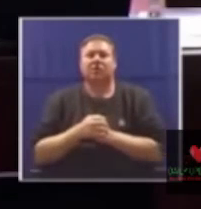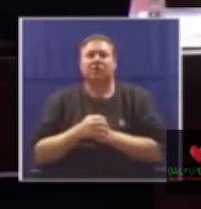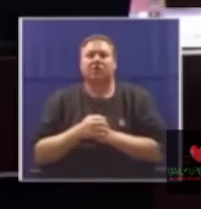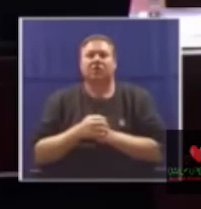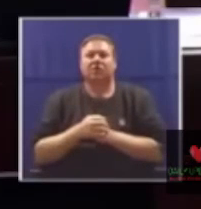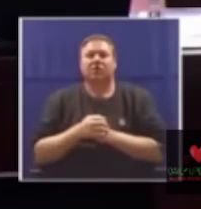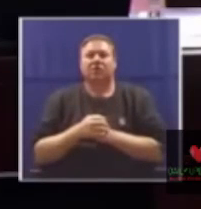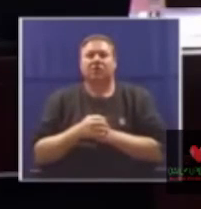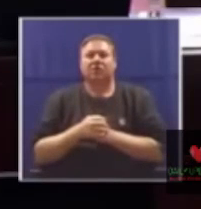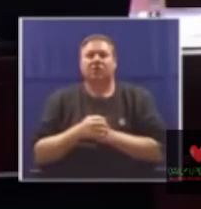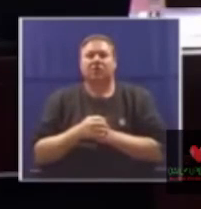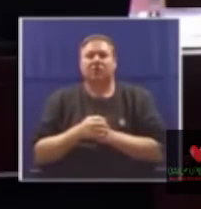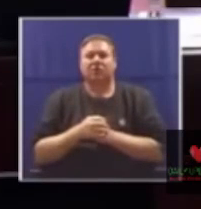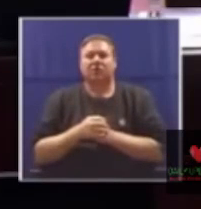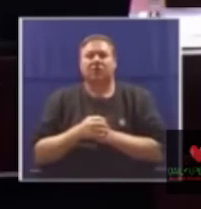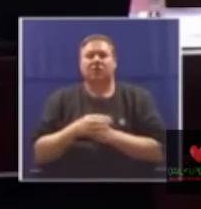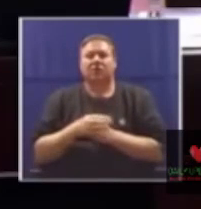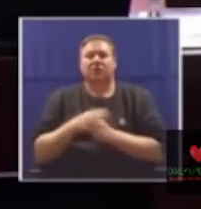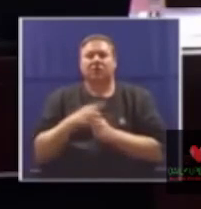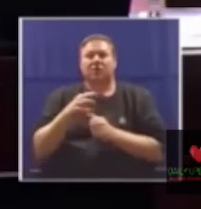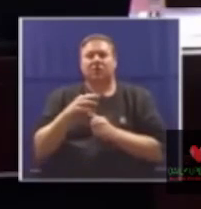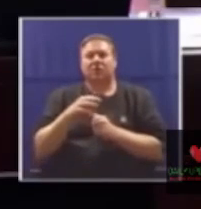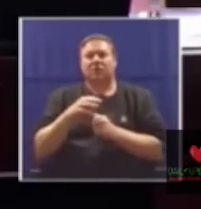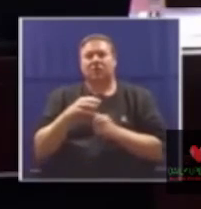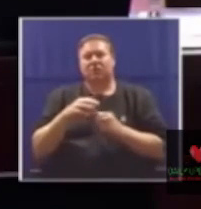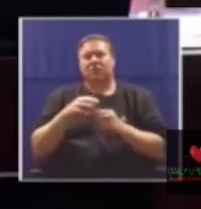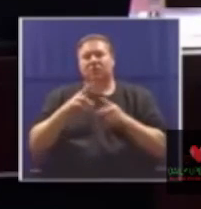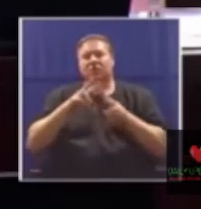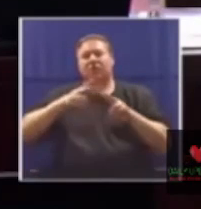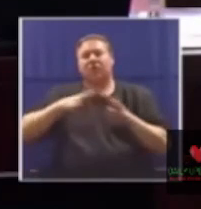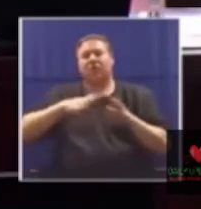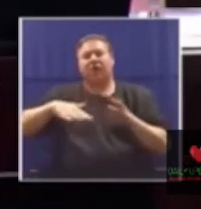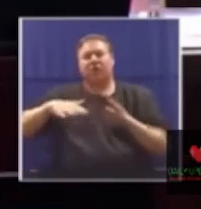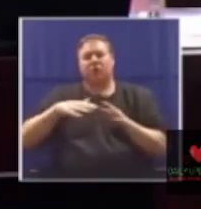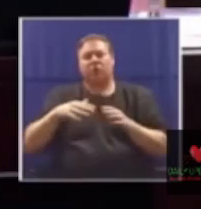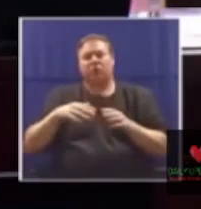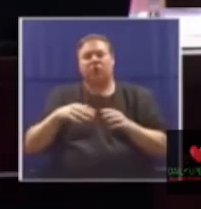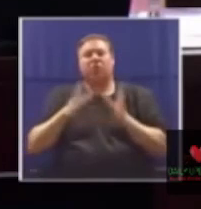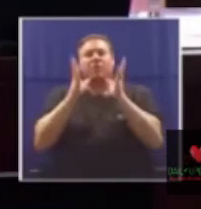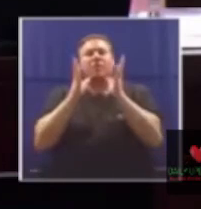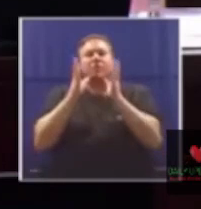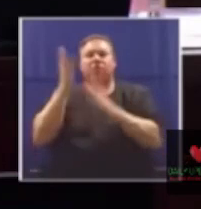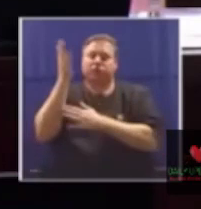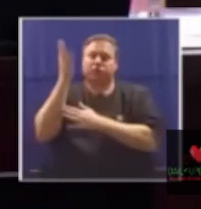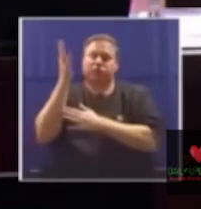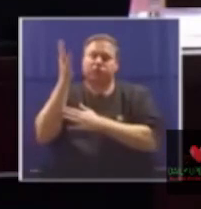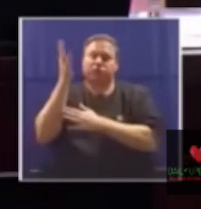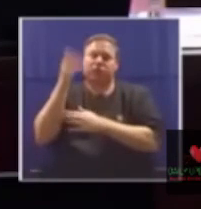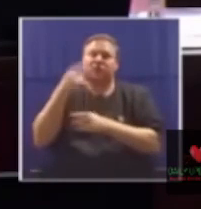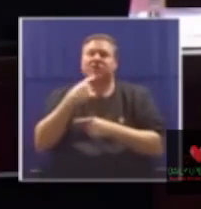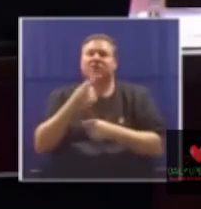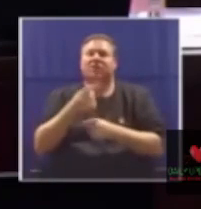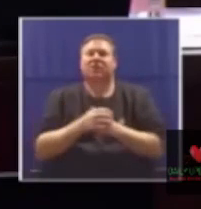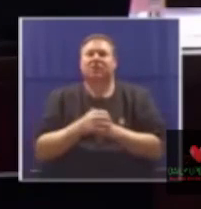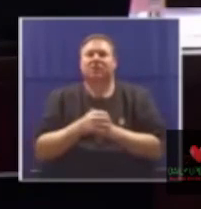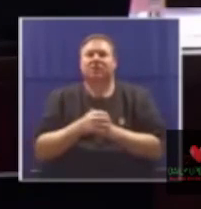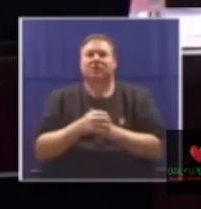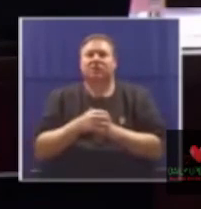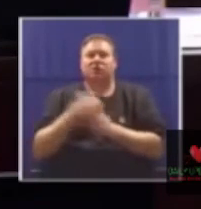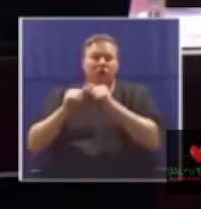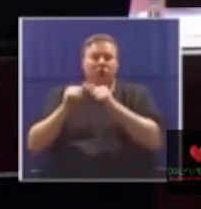today, in Ward 17 in Dihlapeng, the young people, their generation is saying that